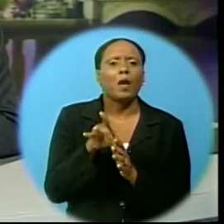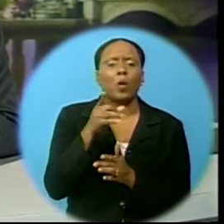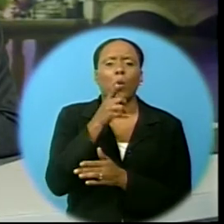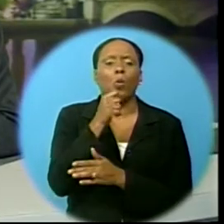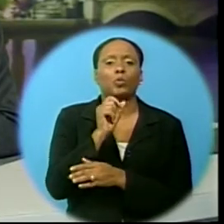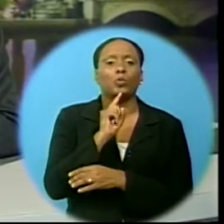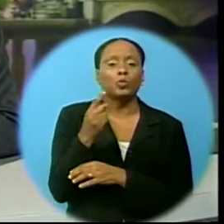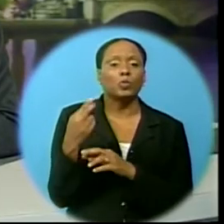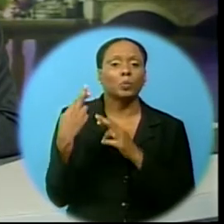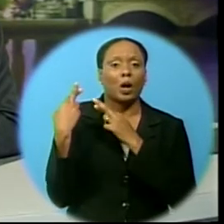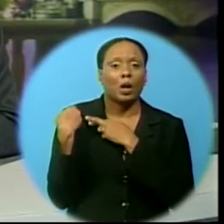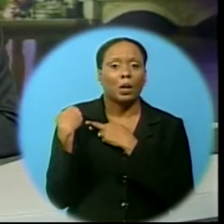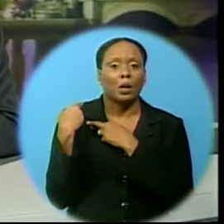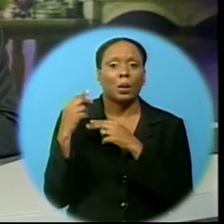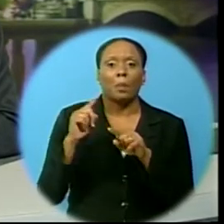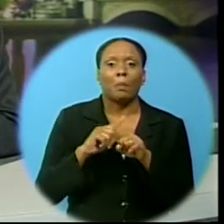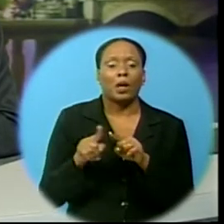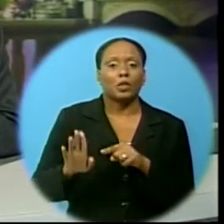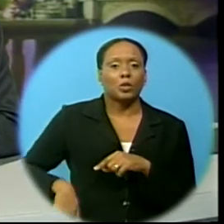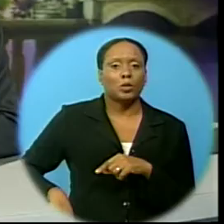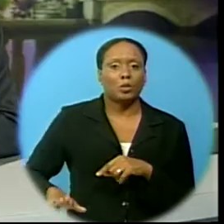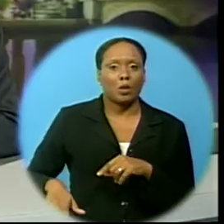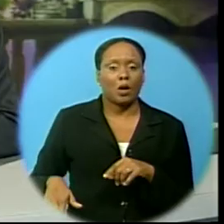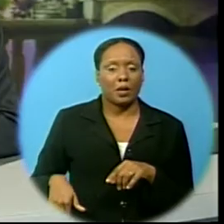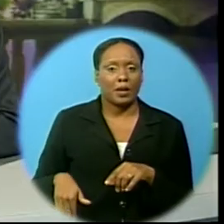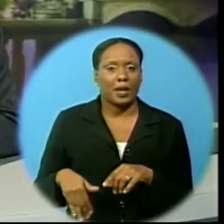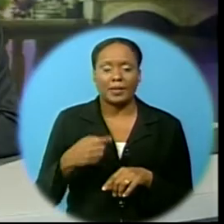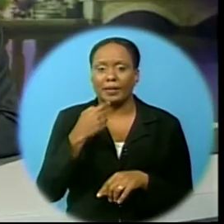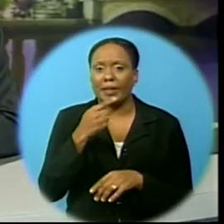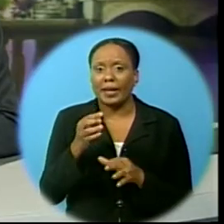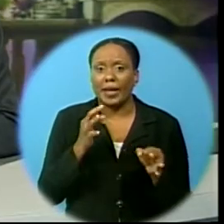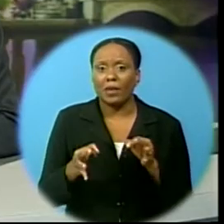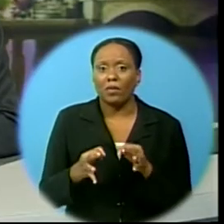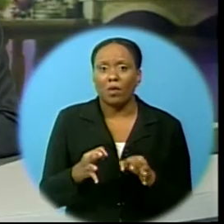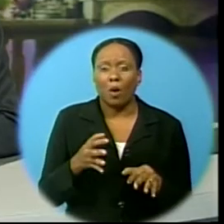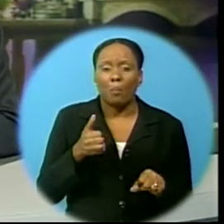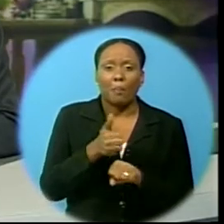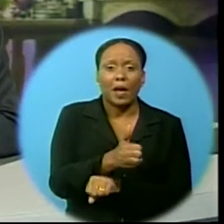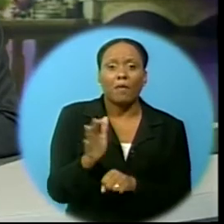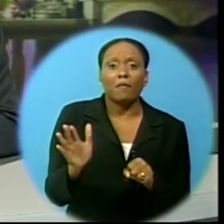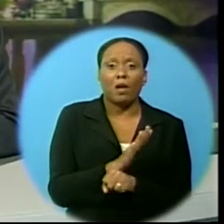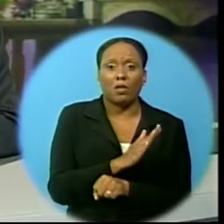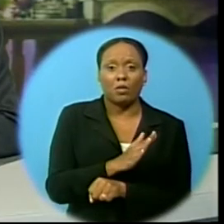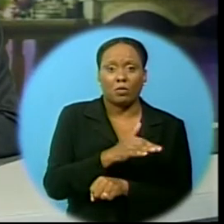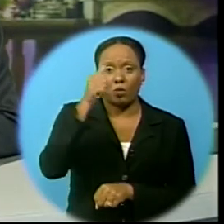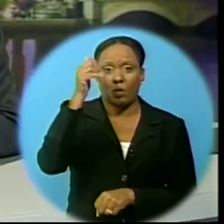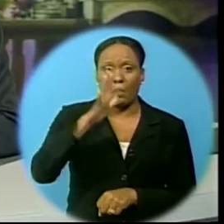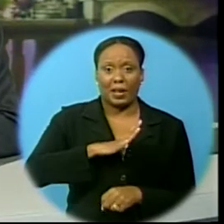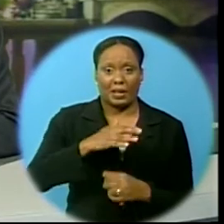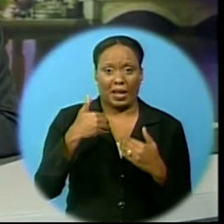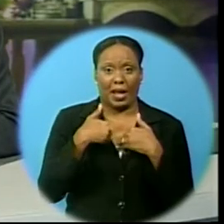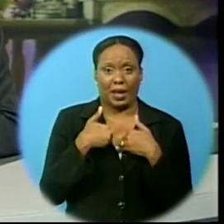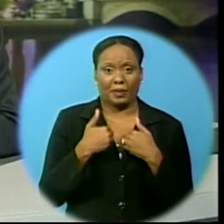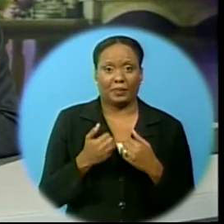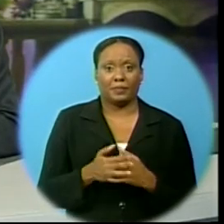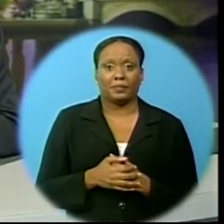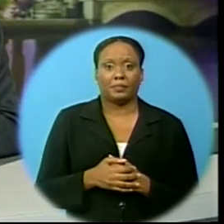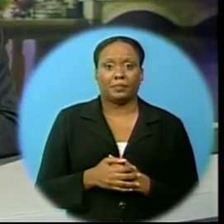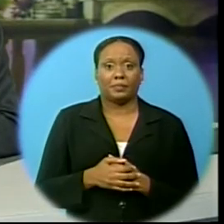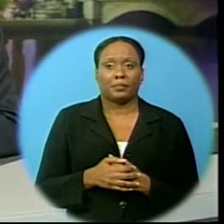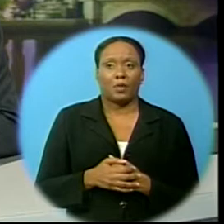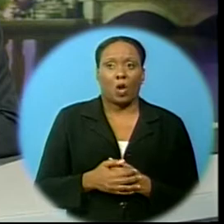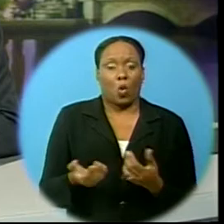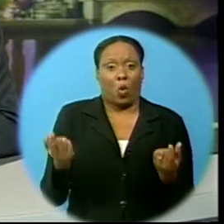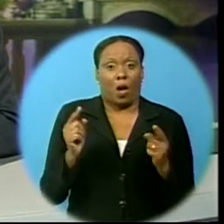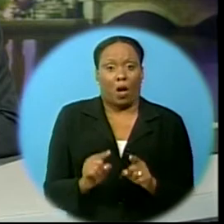making progress with the probe, but he could not say if charges could be laid soon. In the wee hours of Saturday morning, 49-year-old